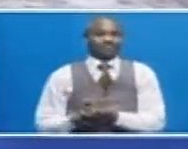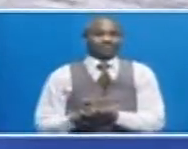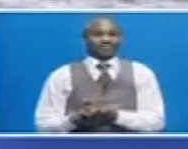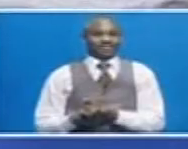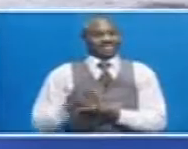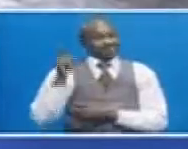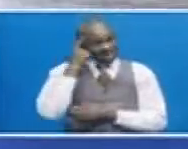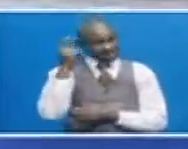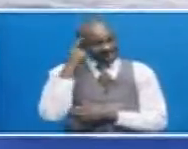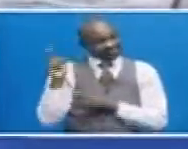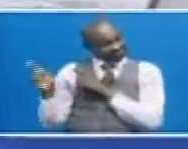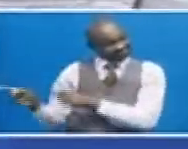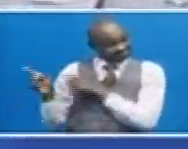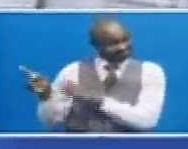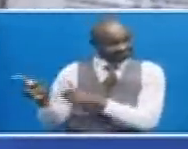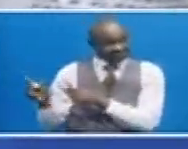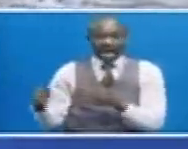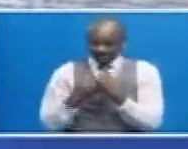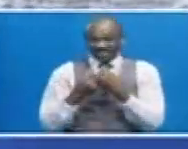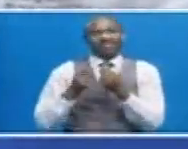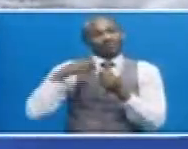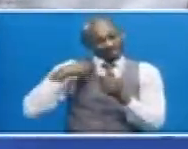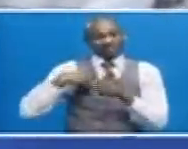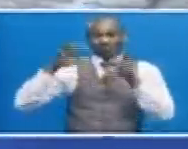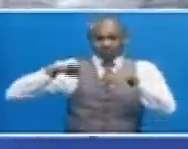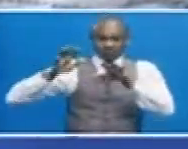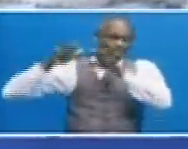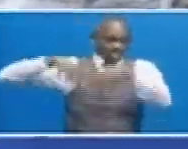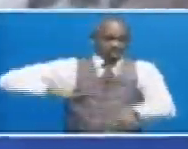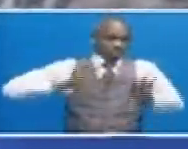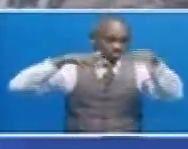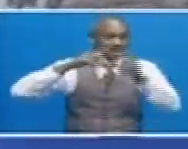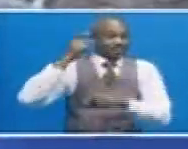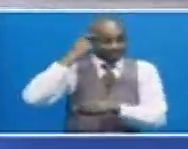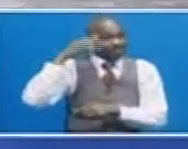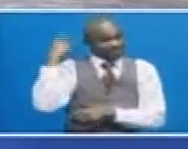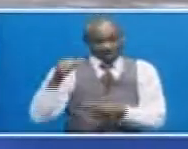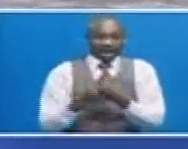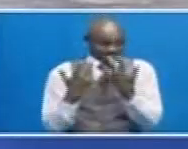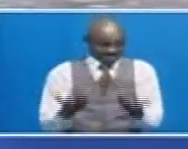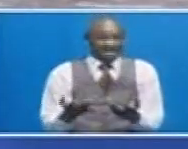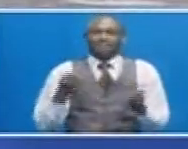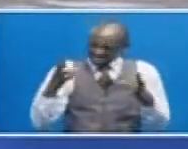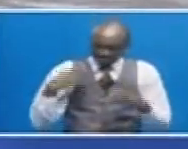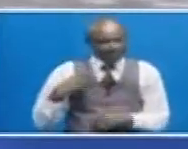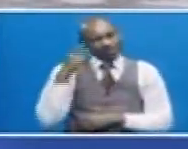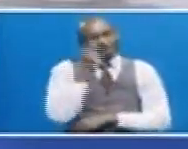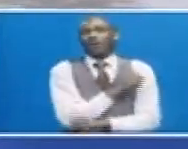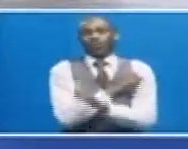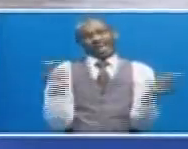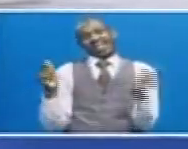The memories of the loss and death caused by the infamous Naroka Nairobi floods are still fresh in the minds of many